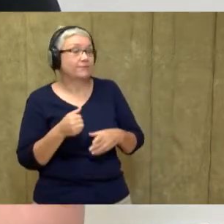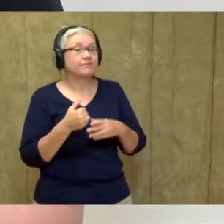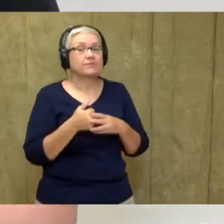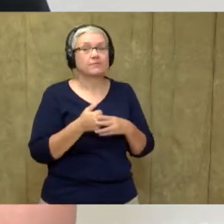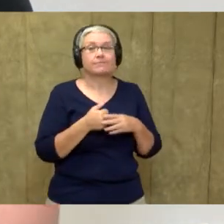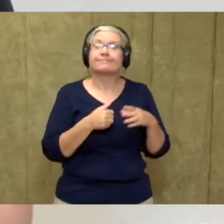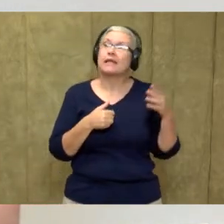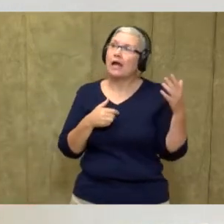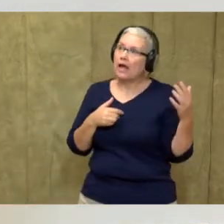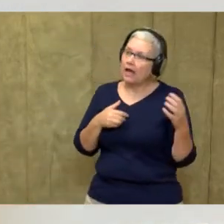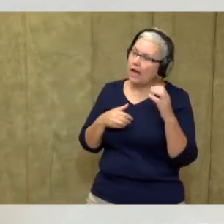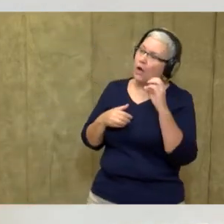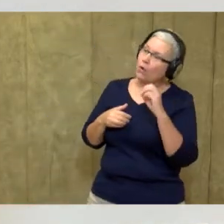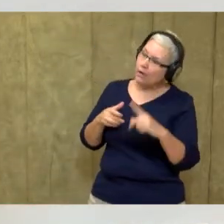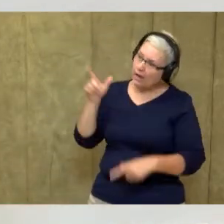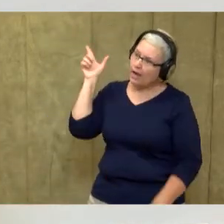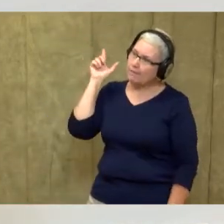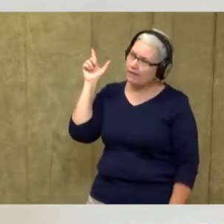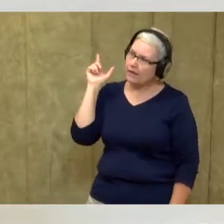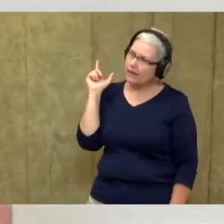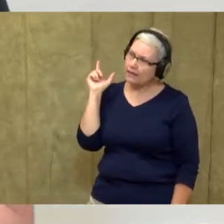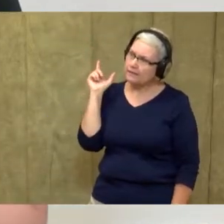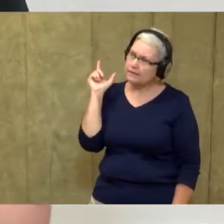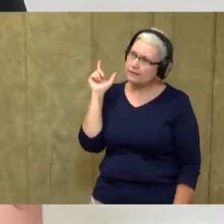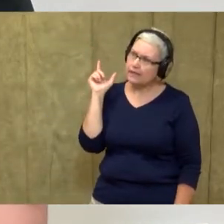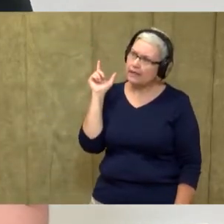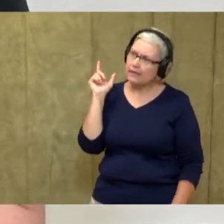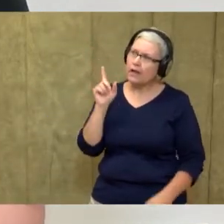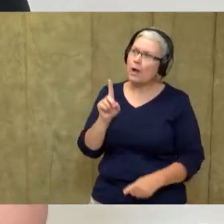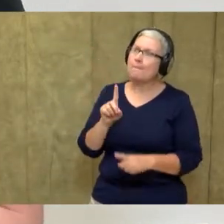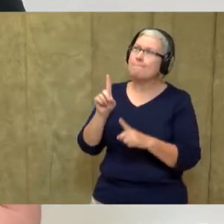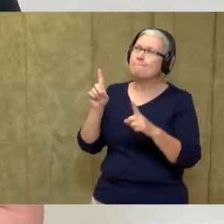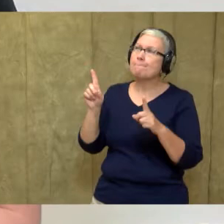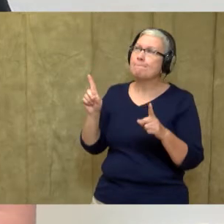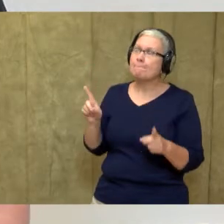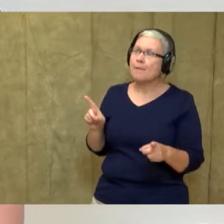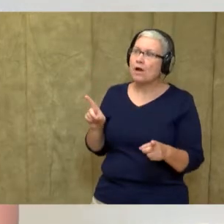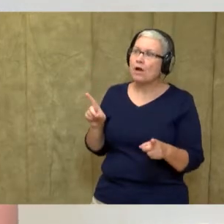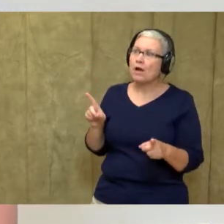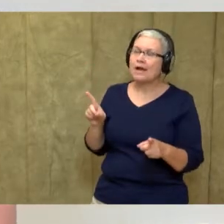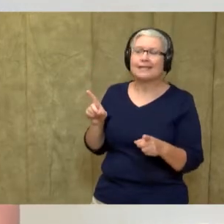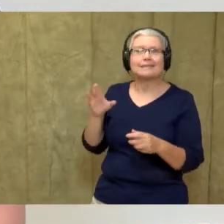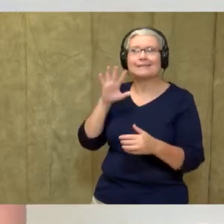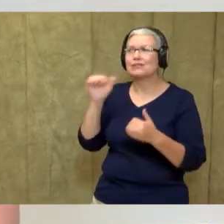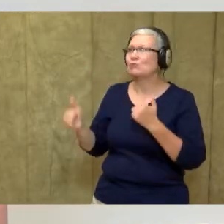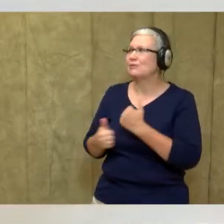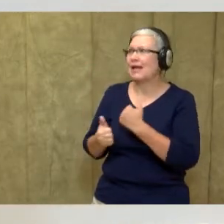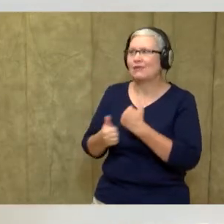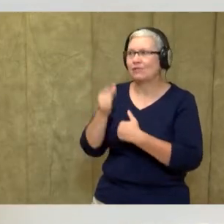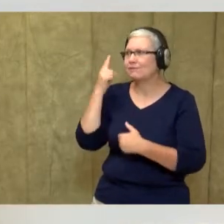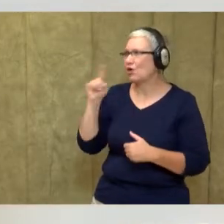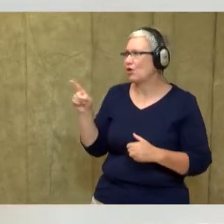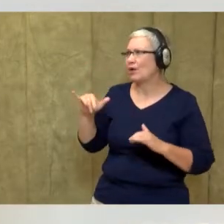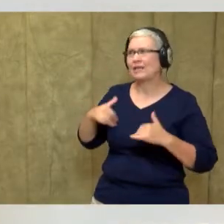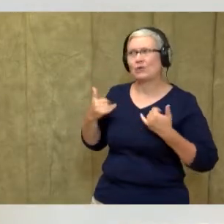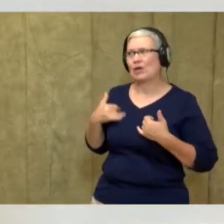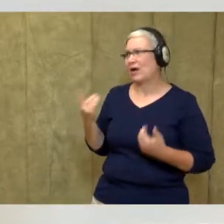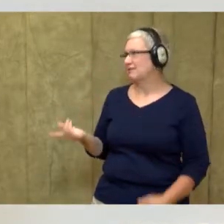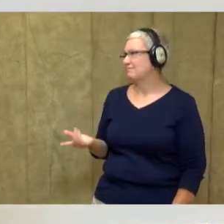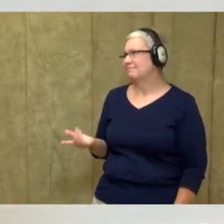And mom says, okay, I'm listening. I hear what you have to say, but it's just too dangerous and you're just too